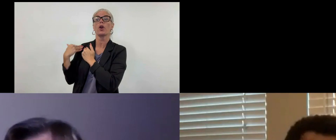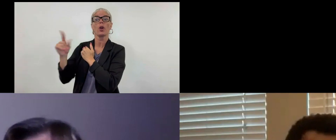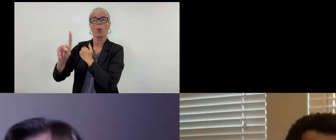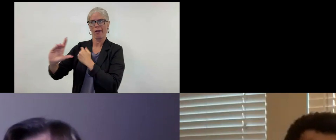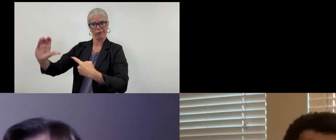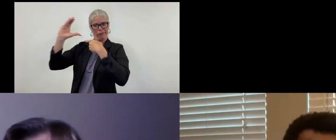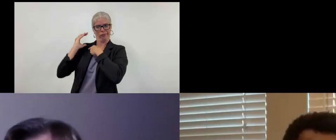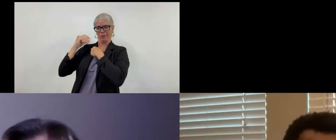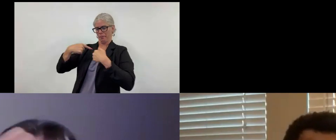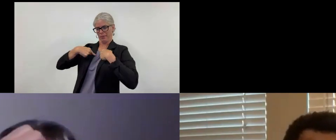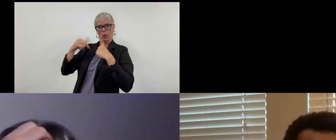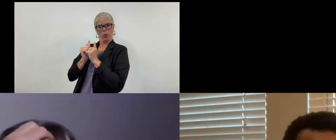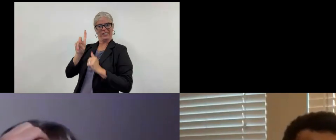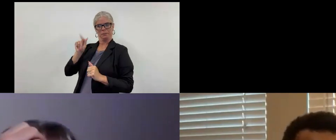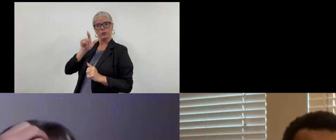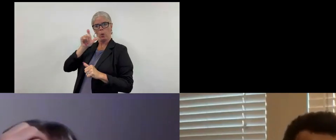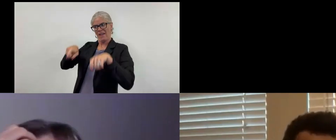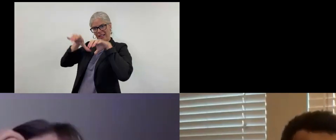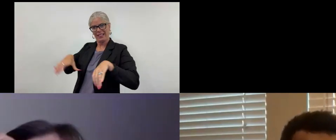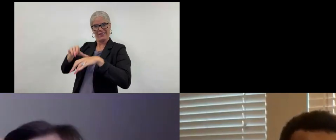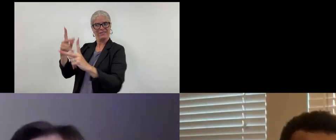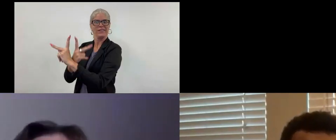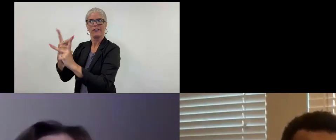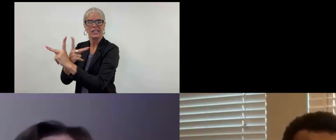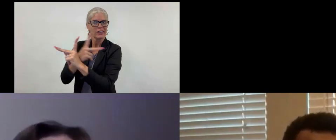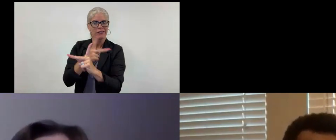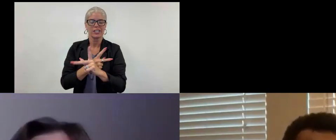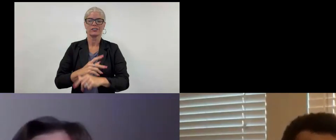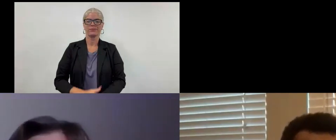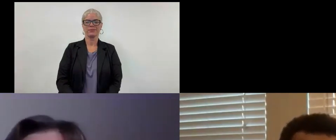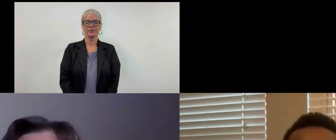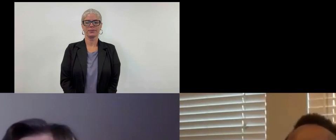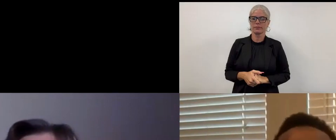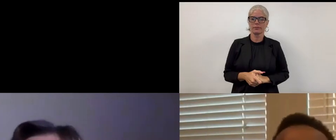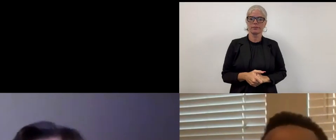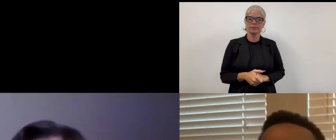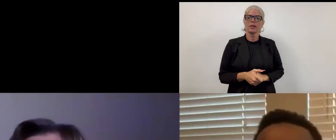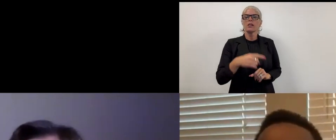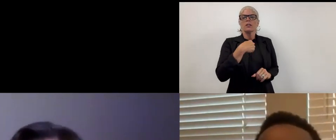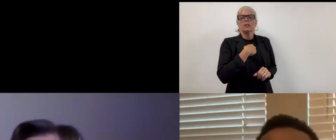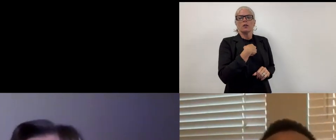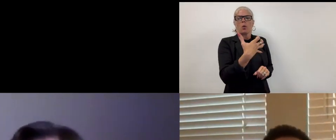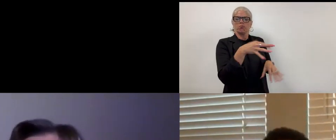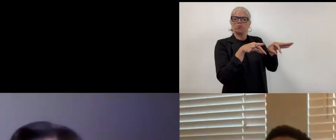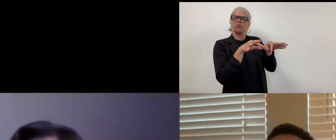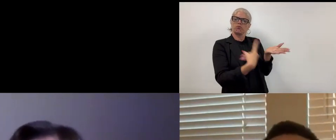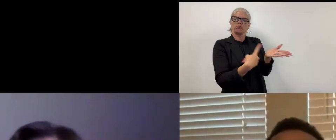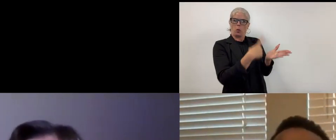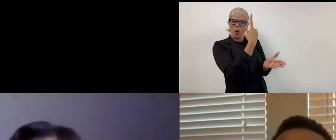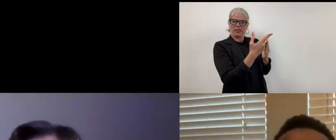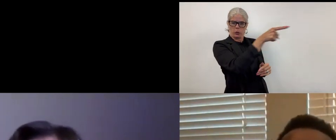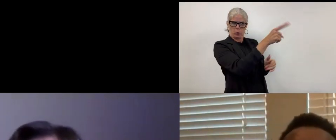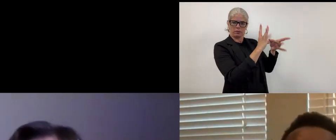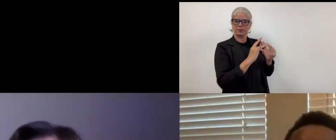really have to investigate. And the burden lies, I guess, on the person. It does. Out.